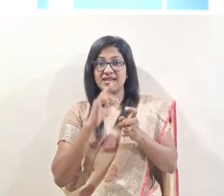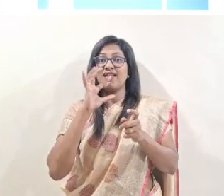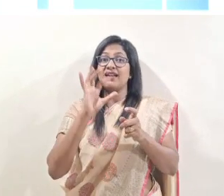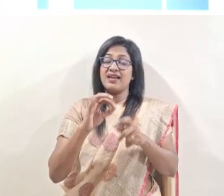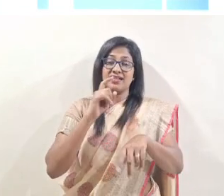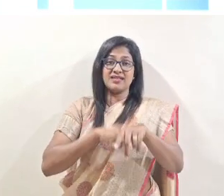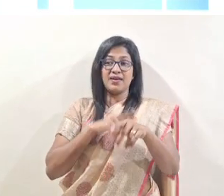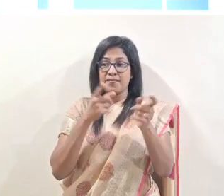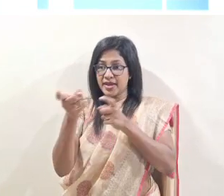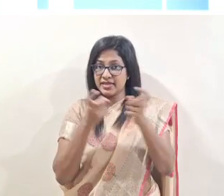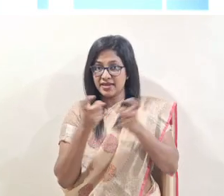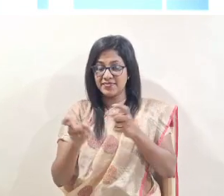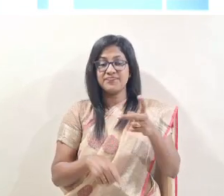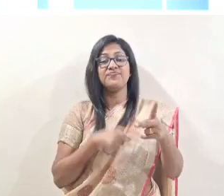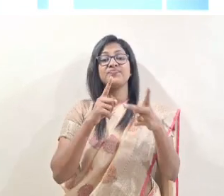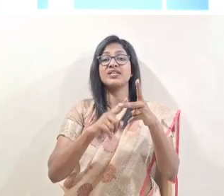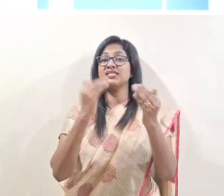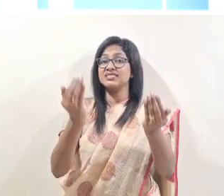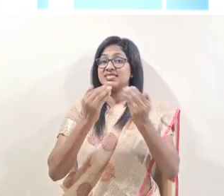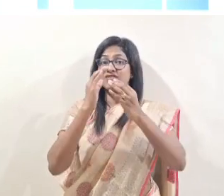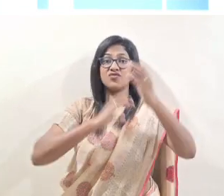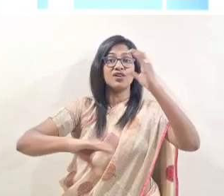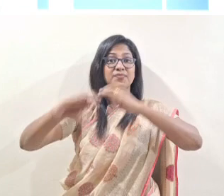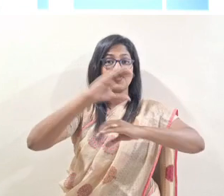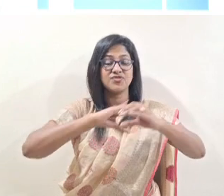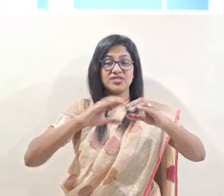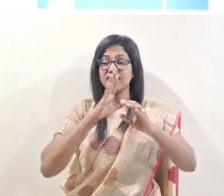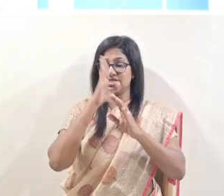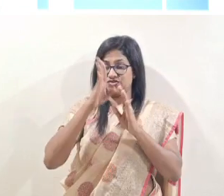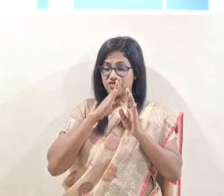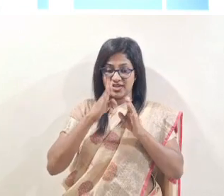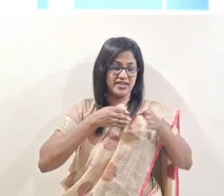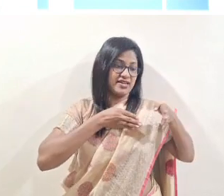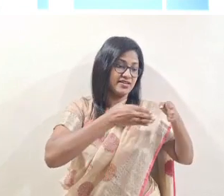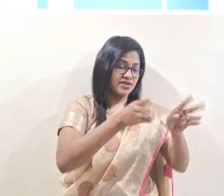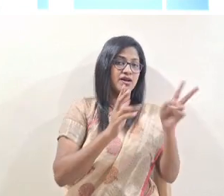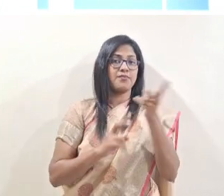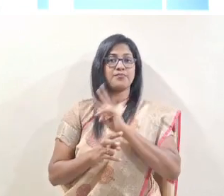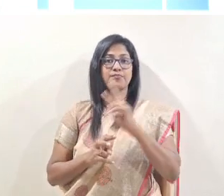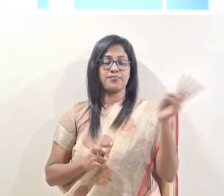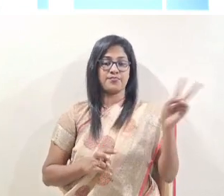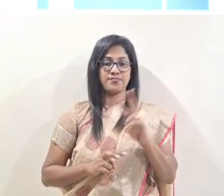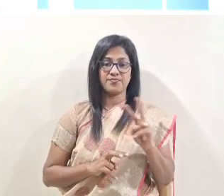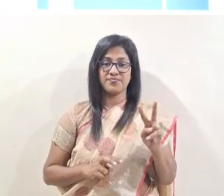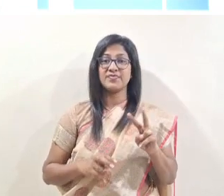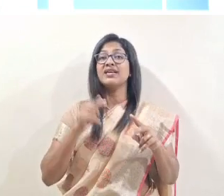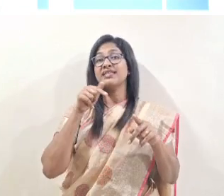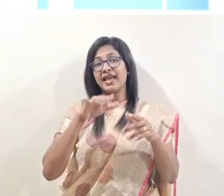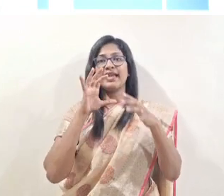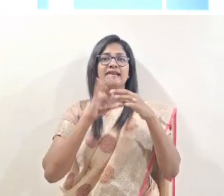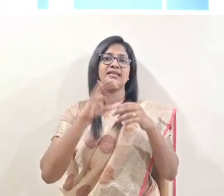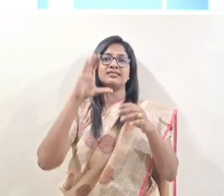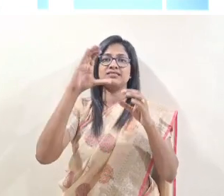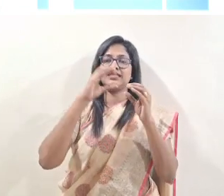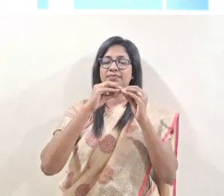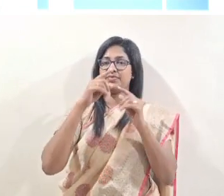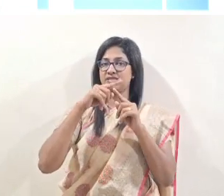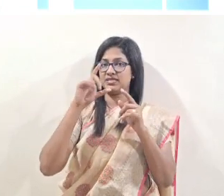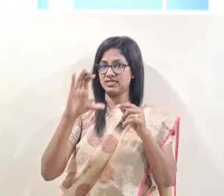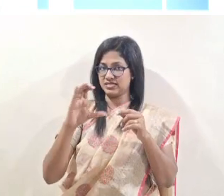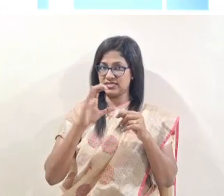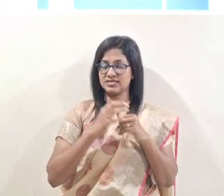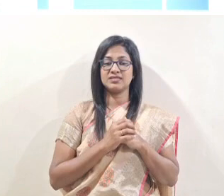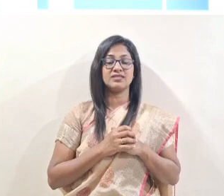Secured communication between train and trackside. This is where this CBTC comes in picture, because CBTC